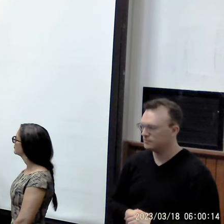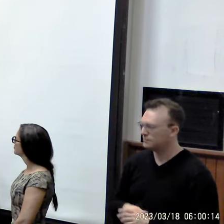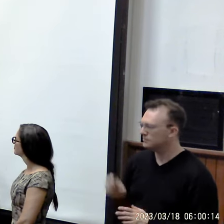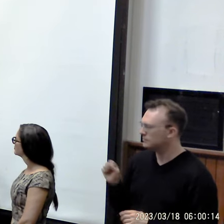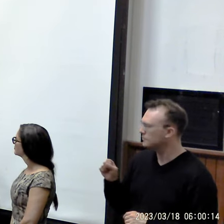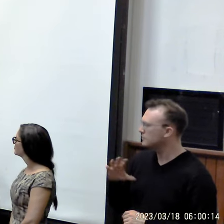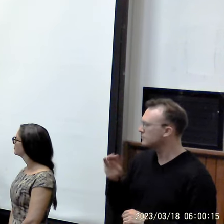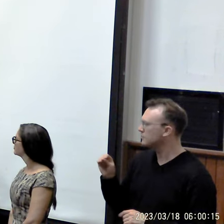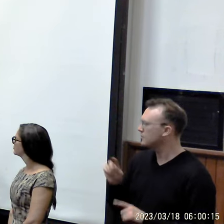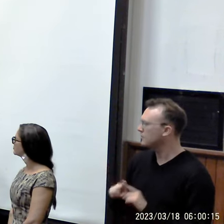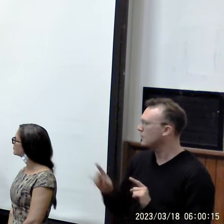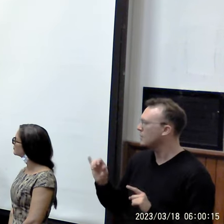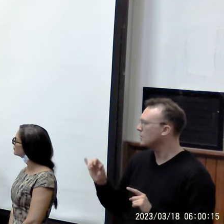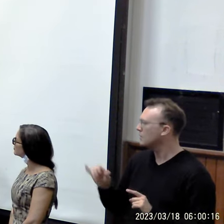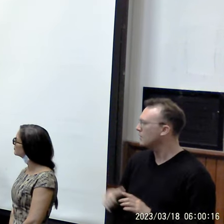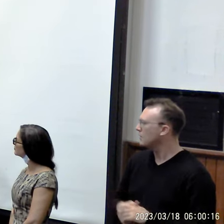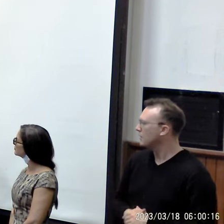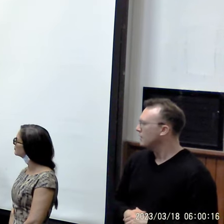But also